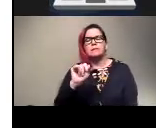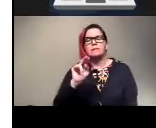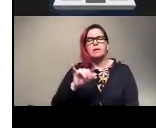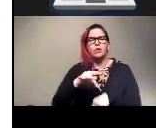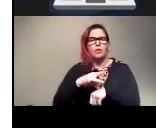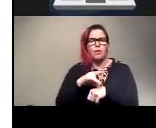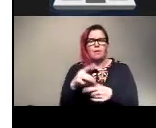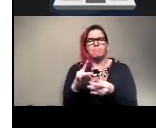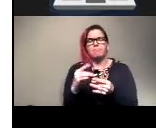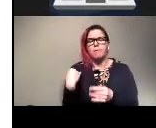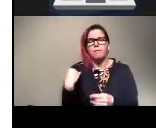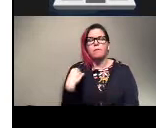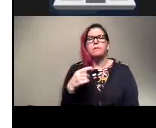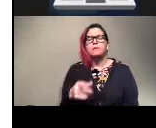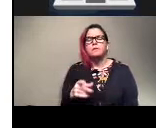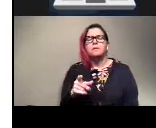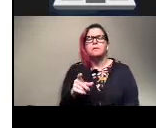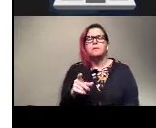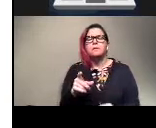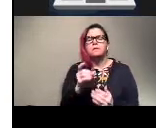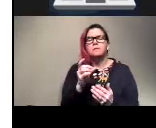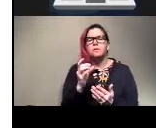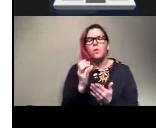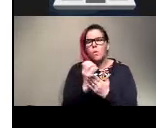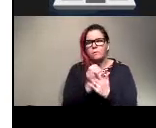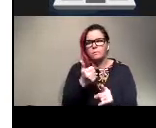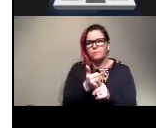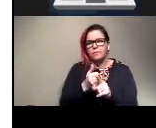and it's a course that was started to